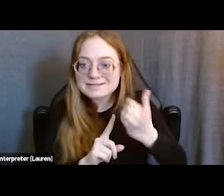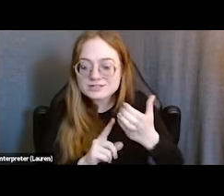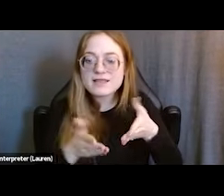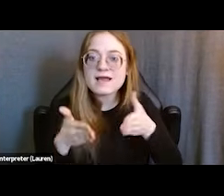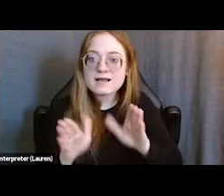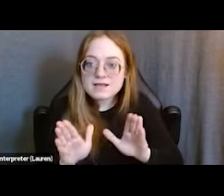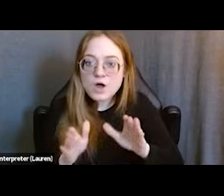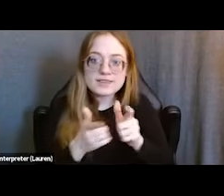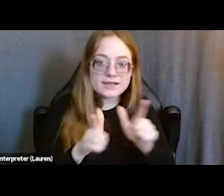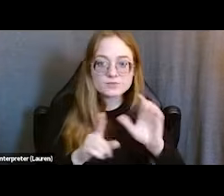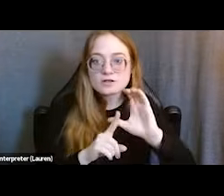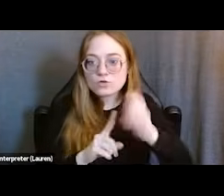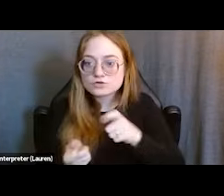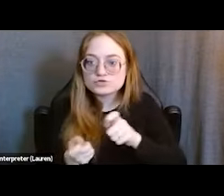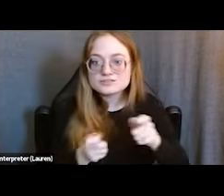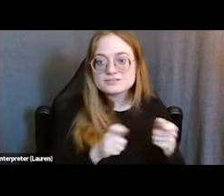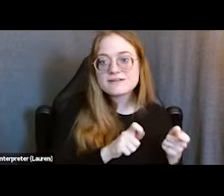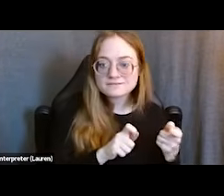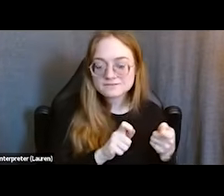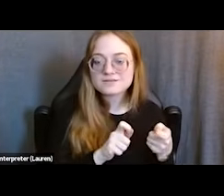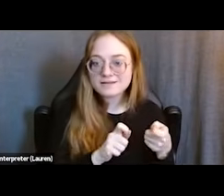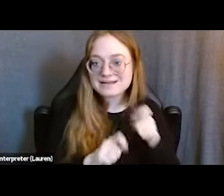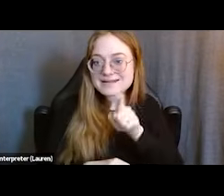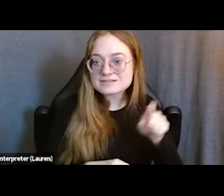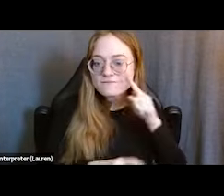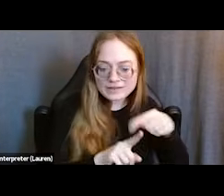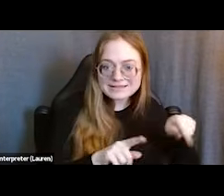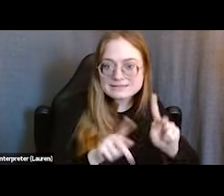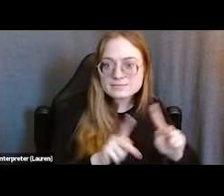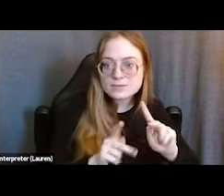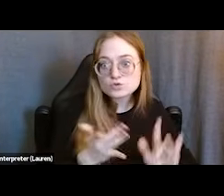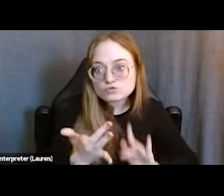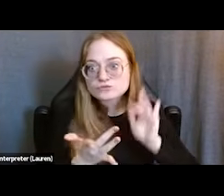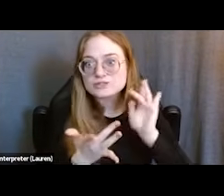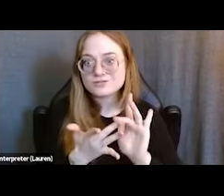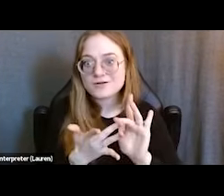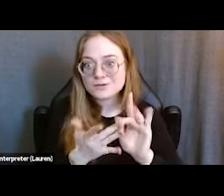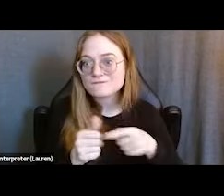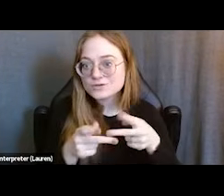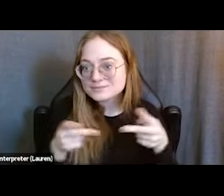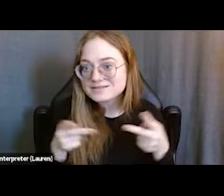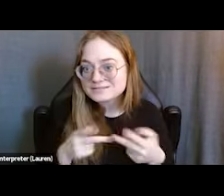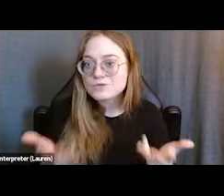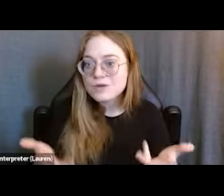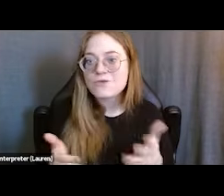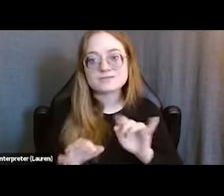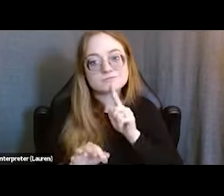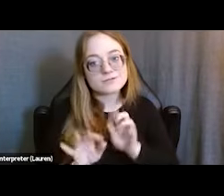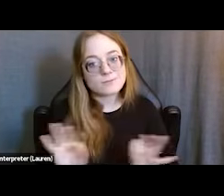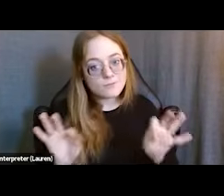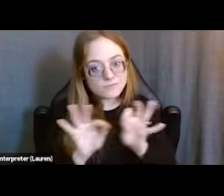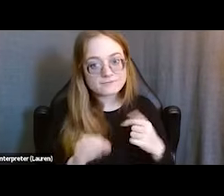culture necessary for individuals to reach out for help and assistance in the first thing. So it's really important for us to